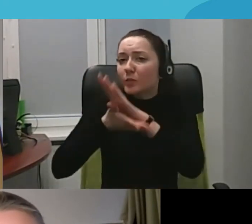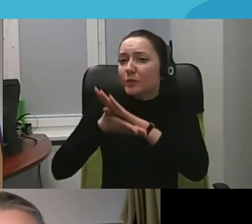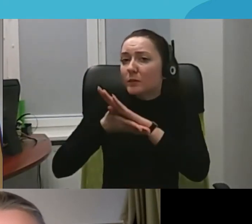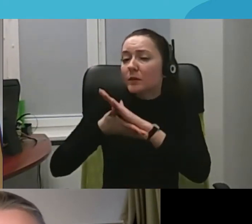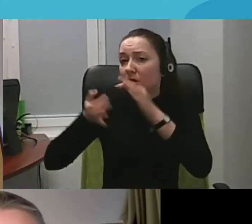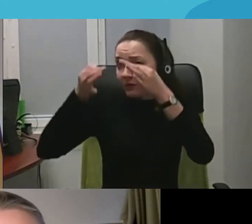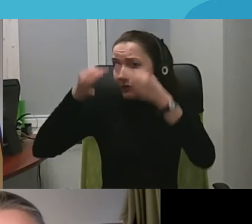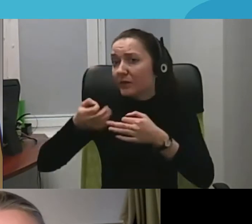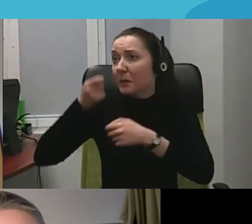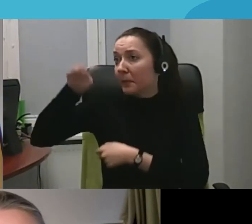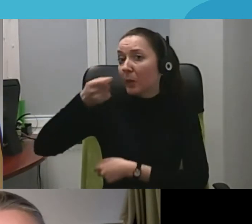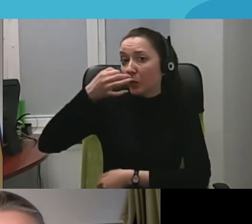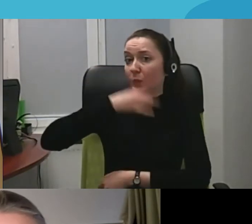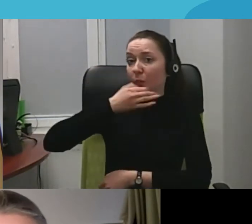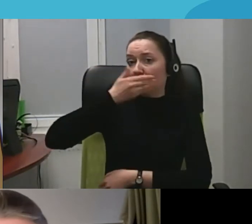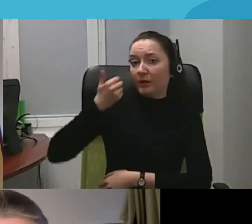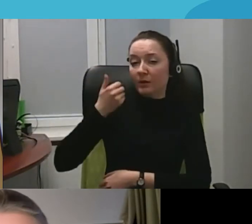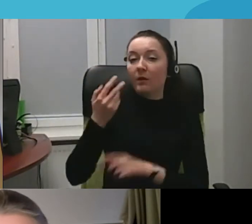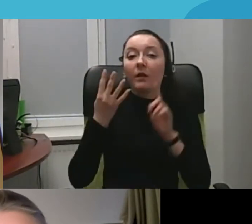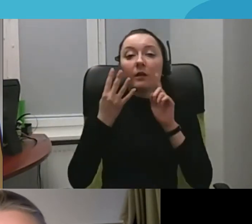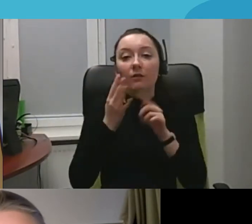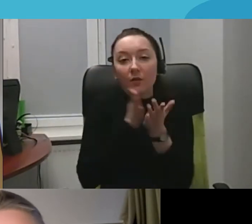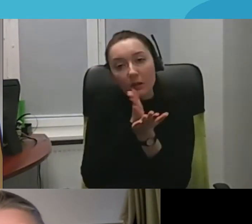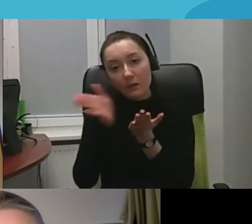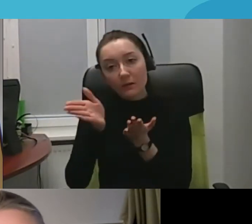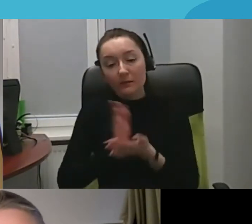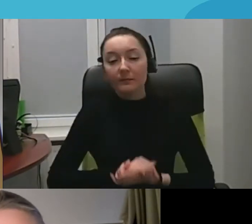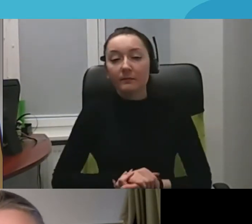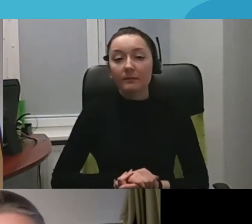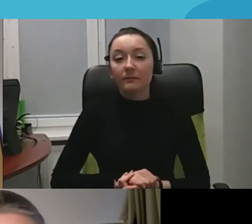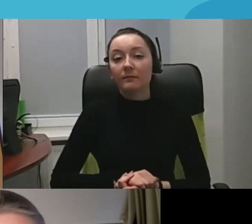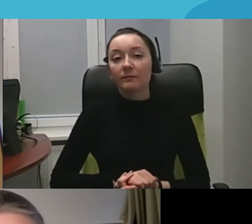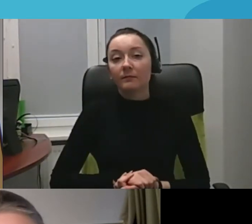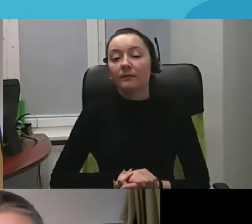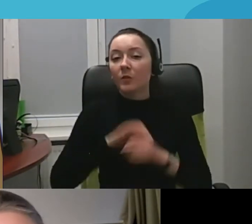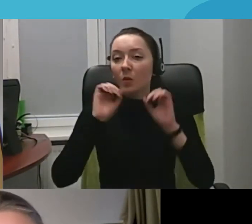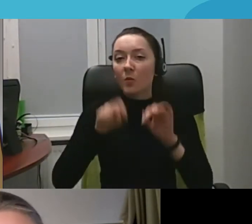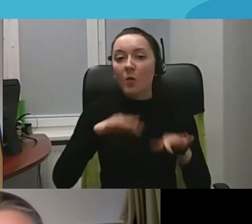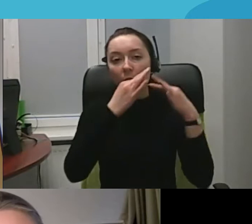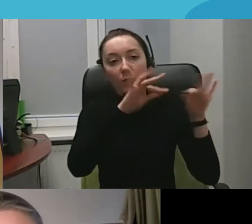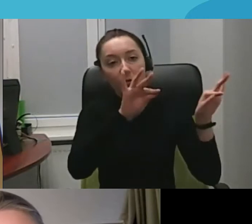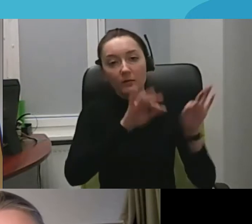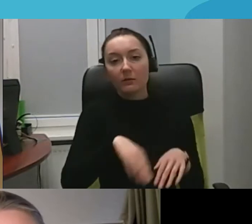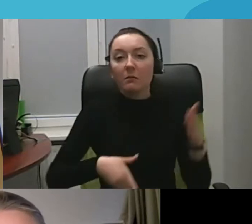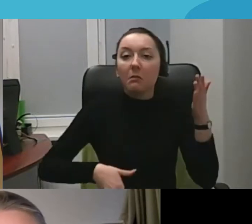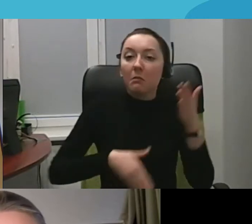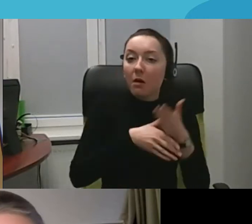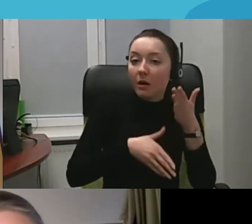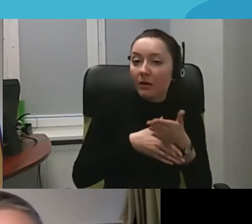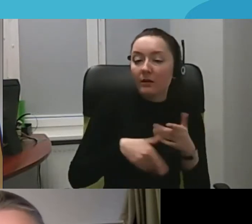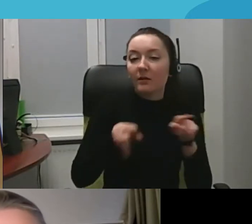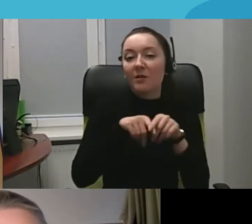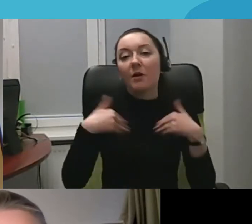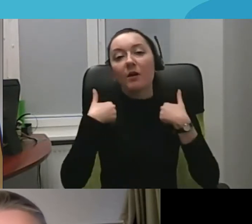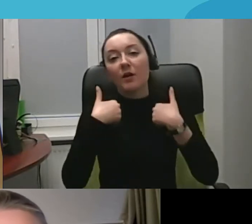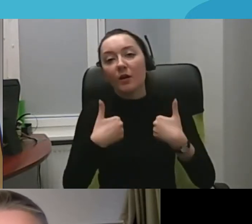Fourth, I may offer support and advice to civil society. This is what I am